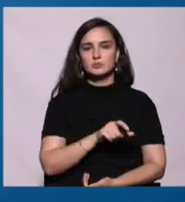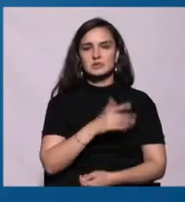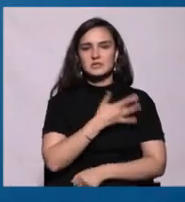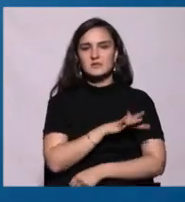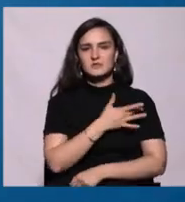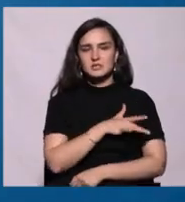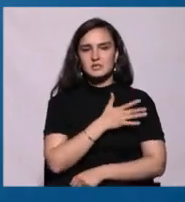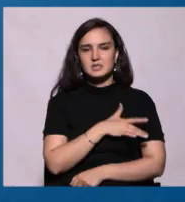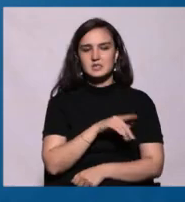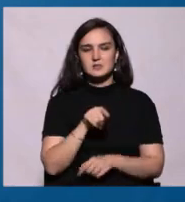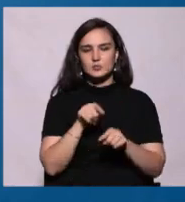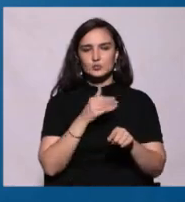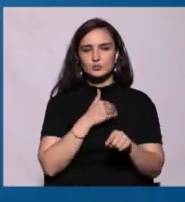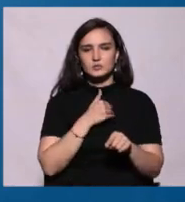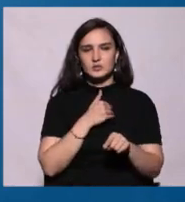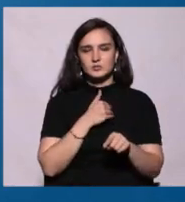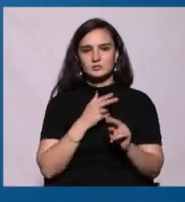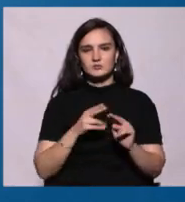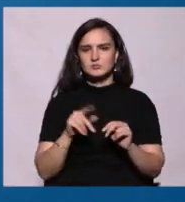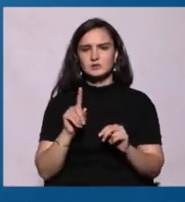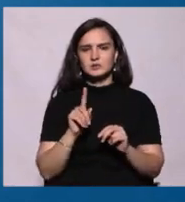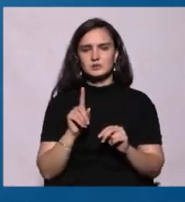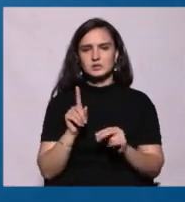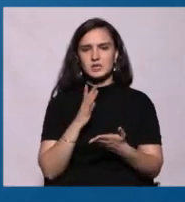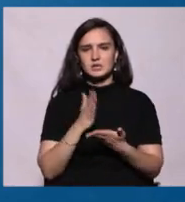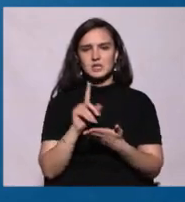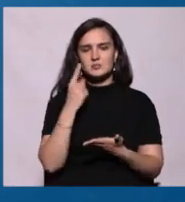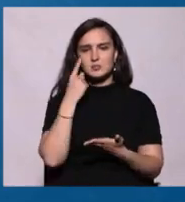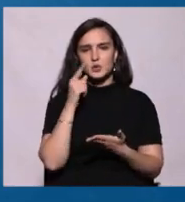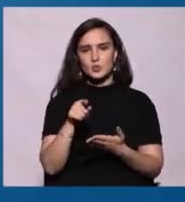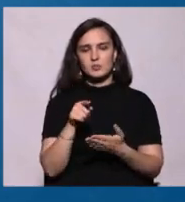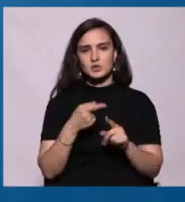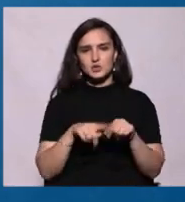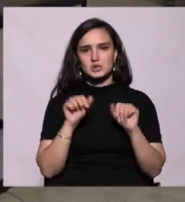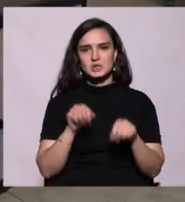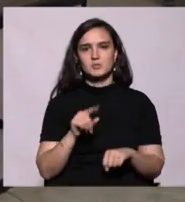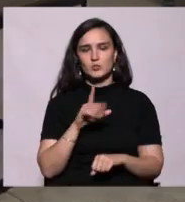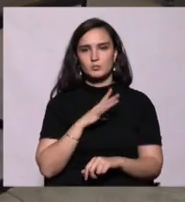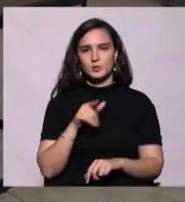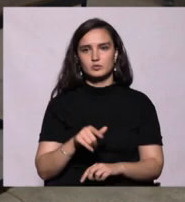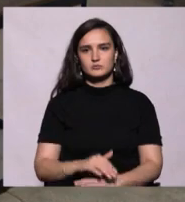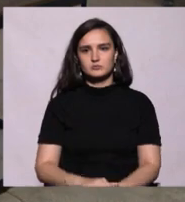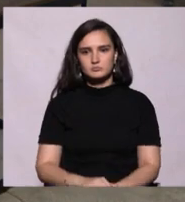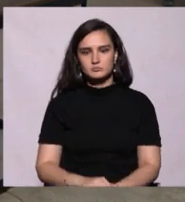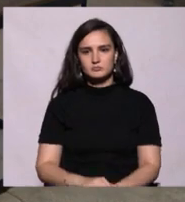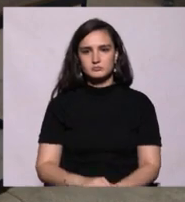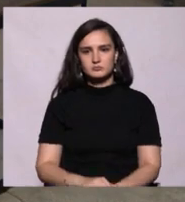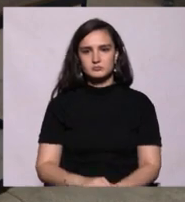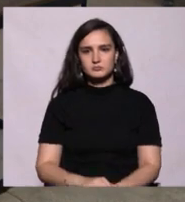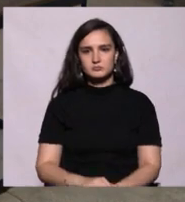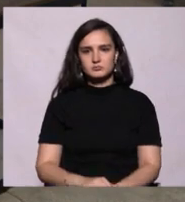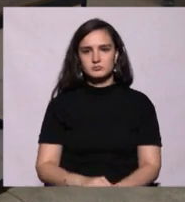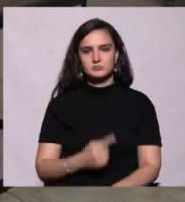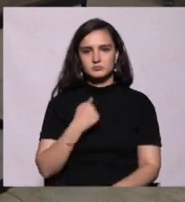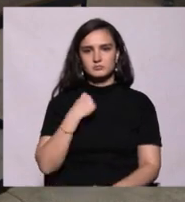service or product. Miss Sophie, what do you think this could be? Well, I